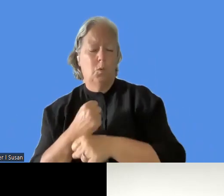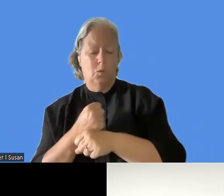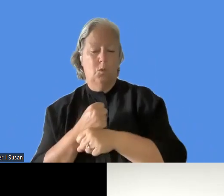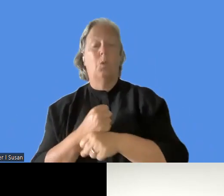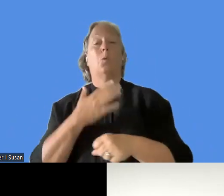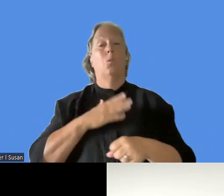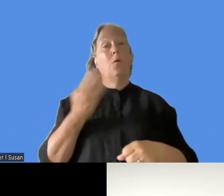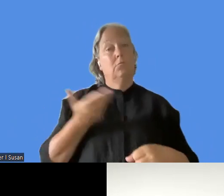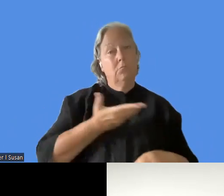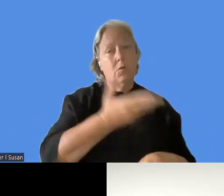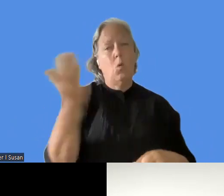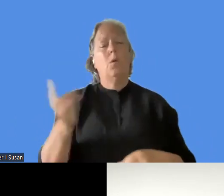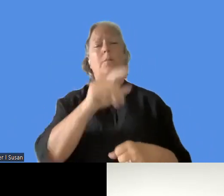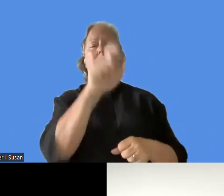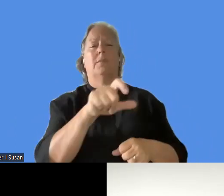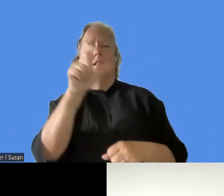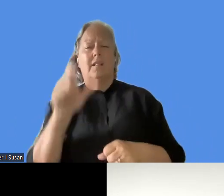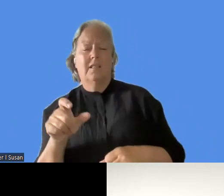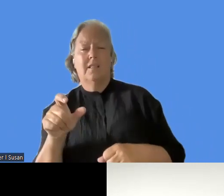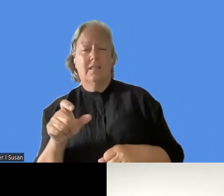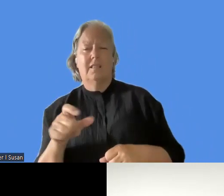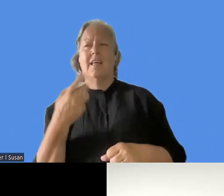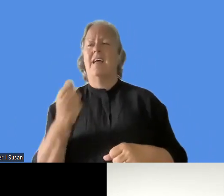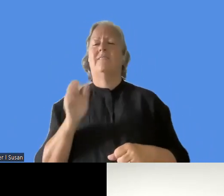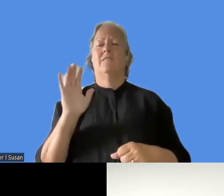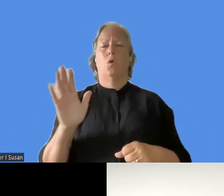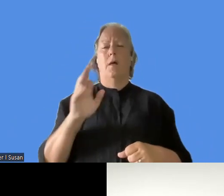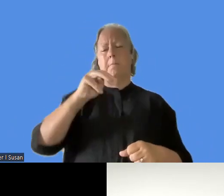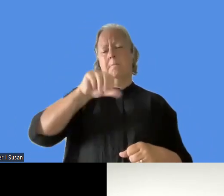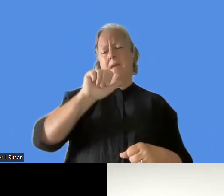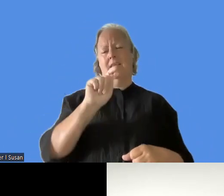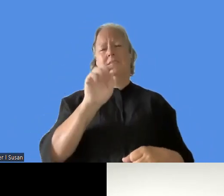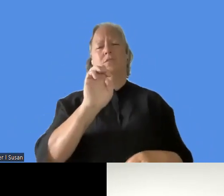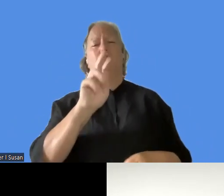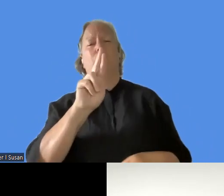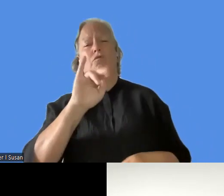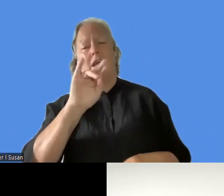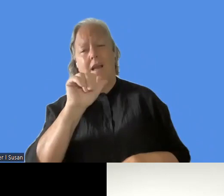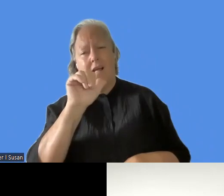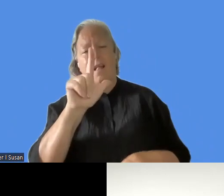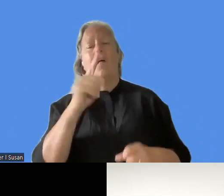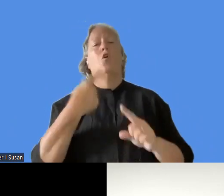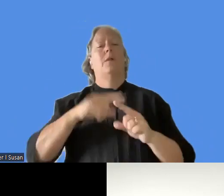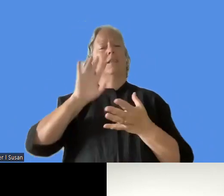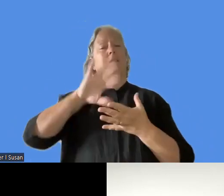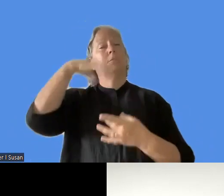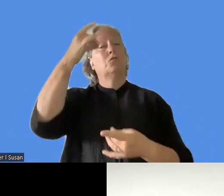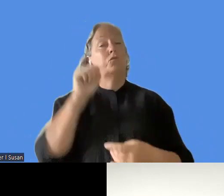people, both at a material and a spiritual level. Both are equally important and cannot be achieved